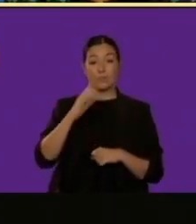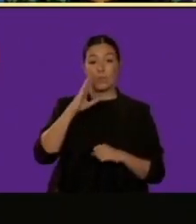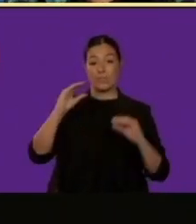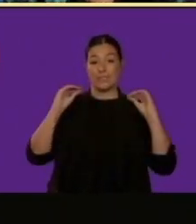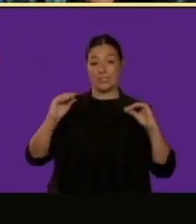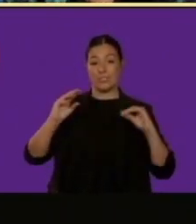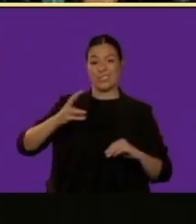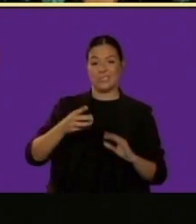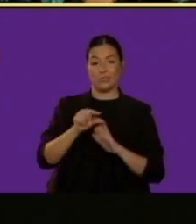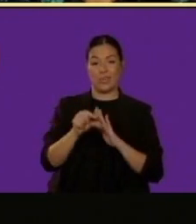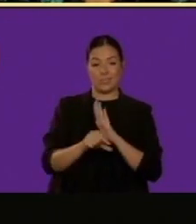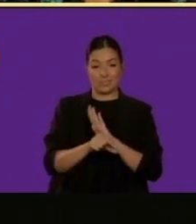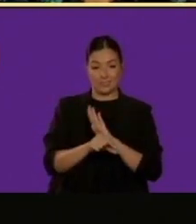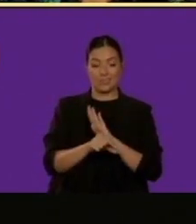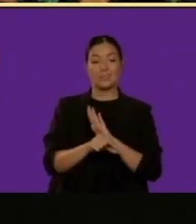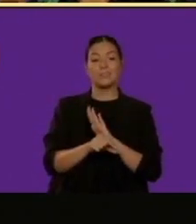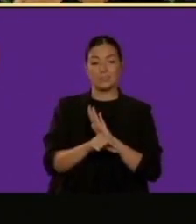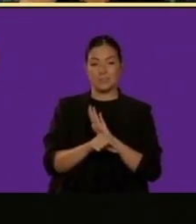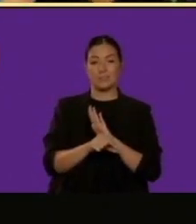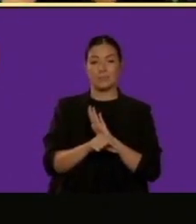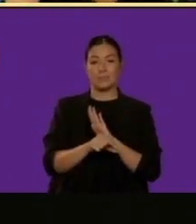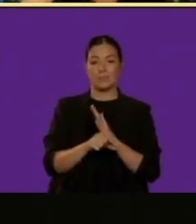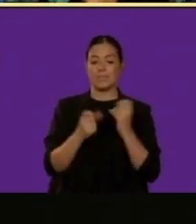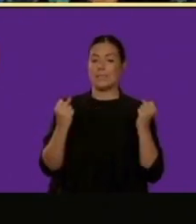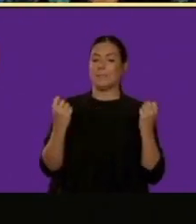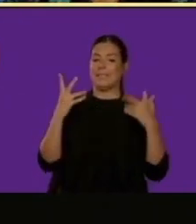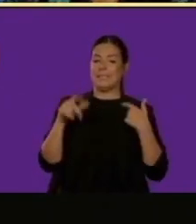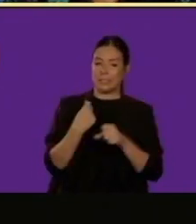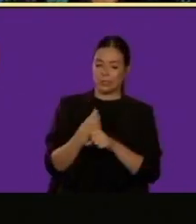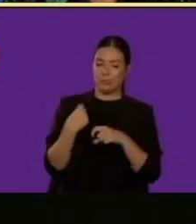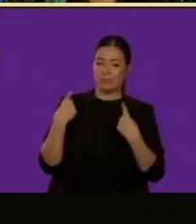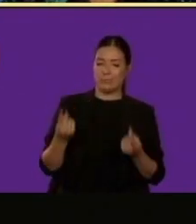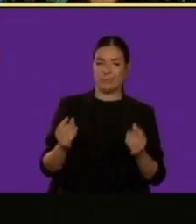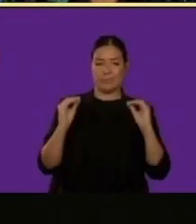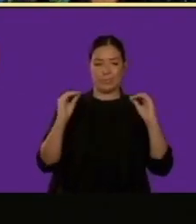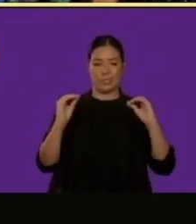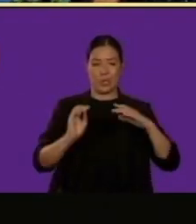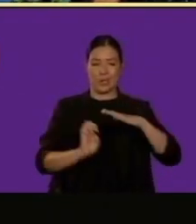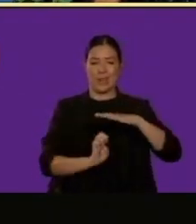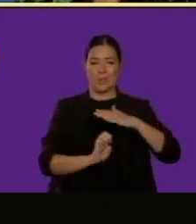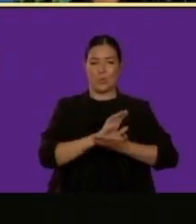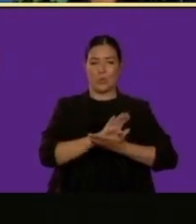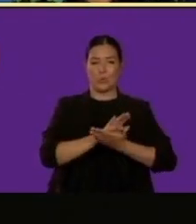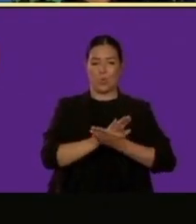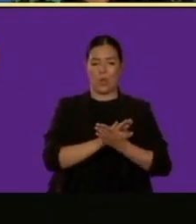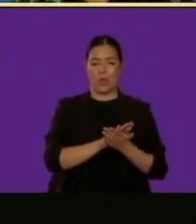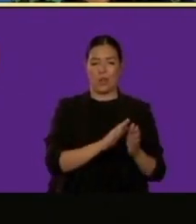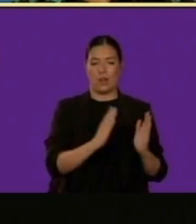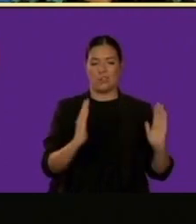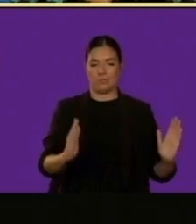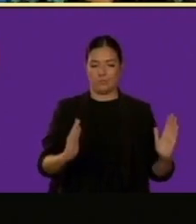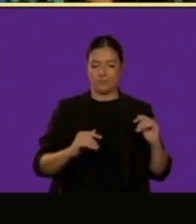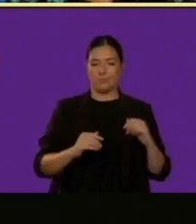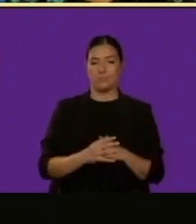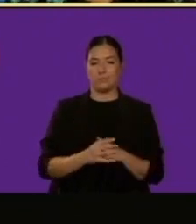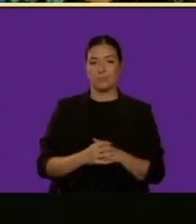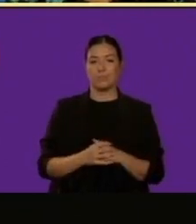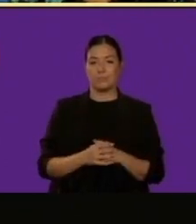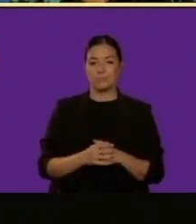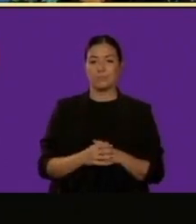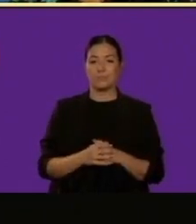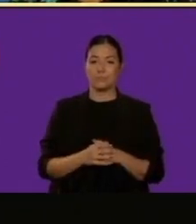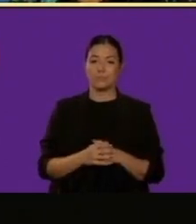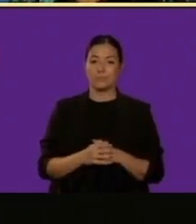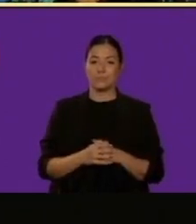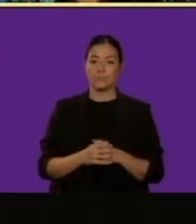I'm sorry. De hecho, tercer grado también era un So programa selectivo, pero no this was a todos los selective program, graders but the